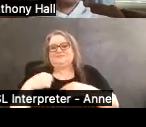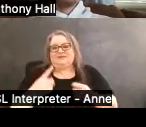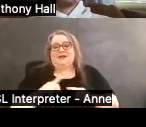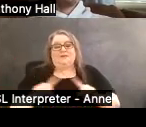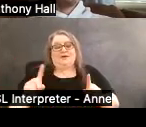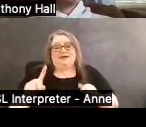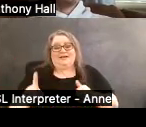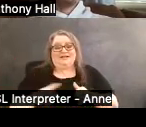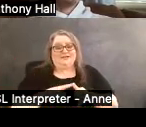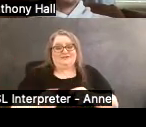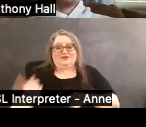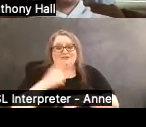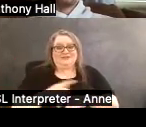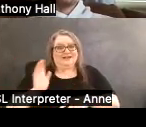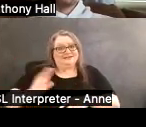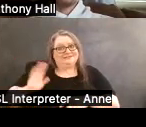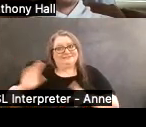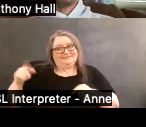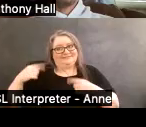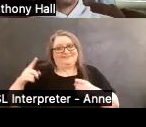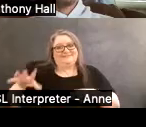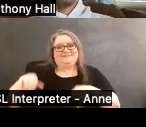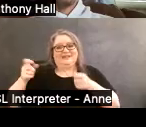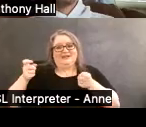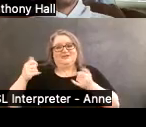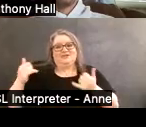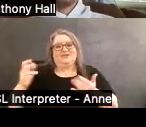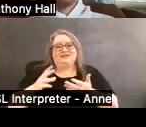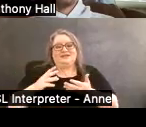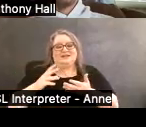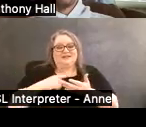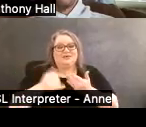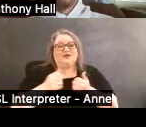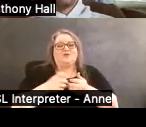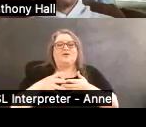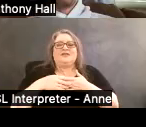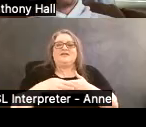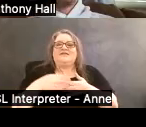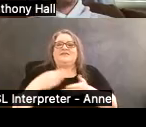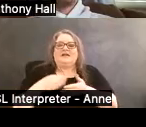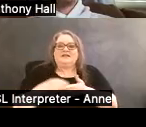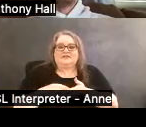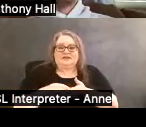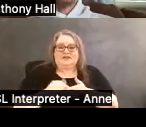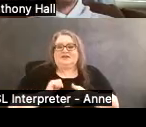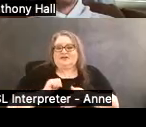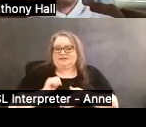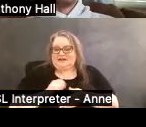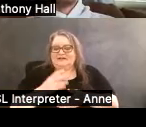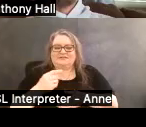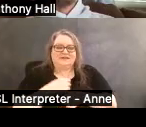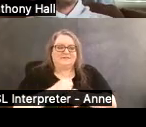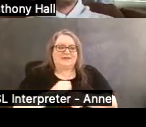I said, being able to take control of the project with flex funding ourselves and make it our own, we were able to sustain